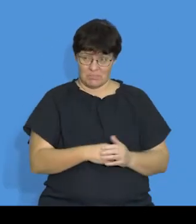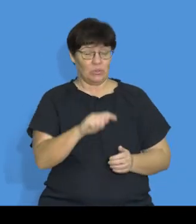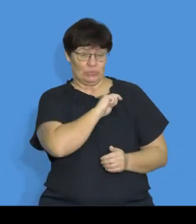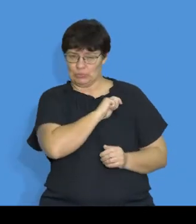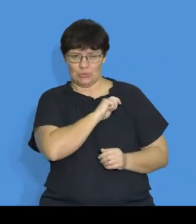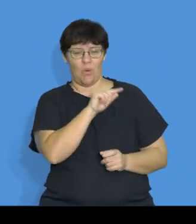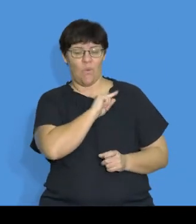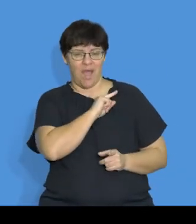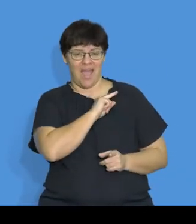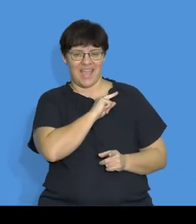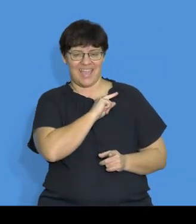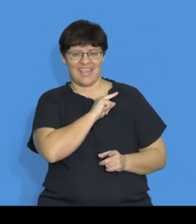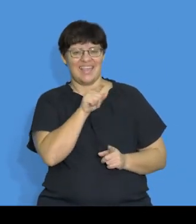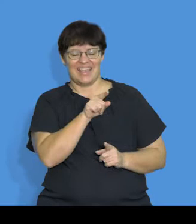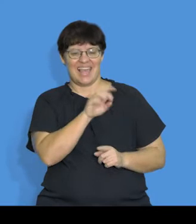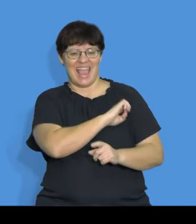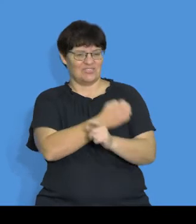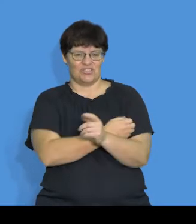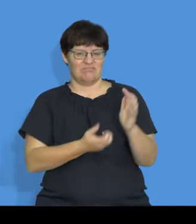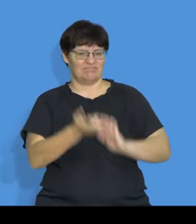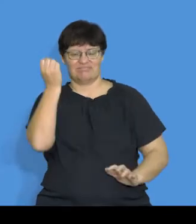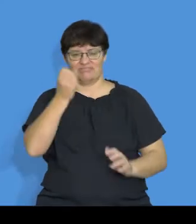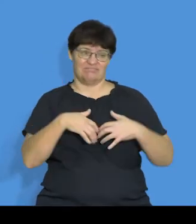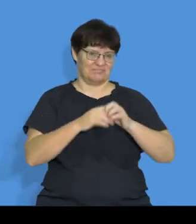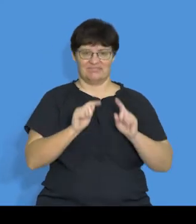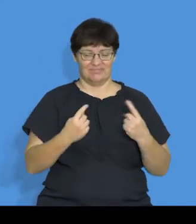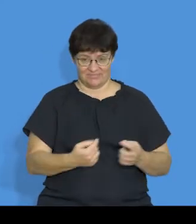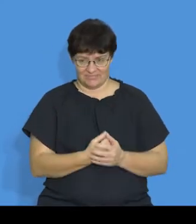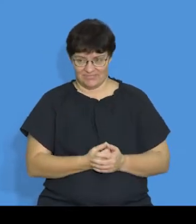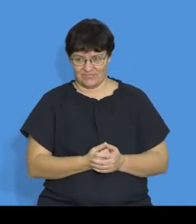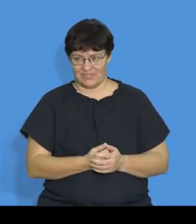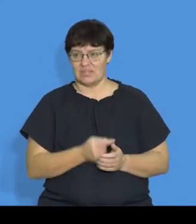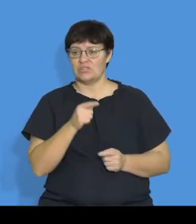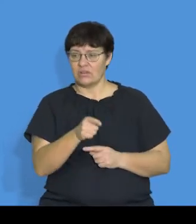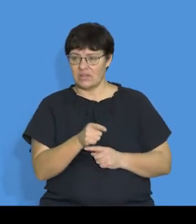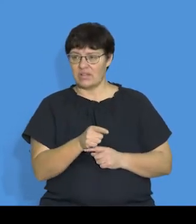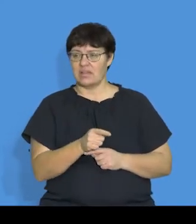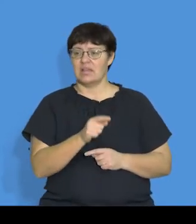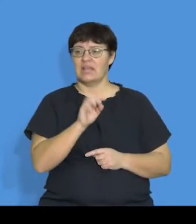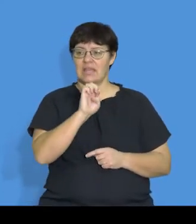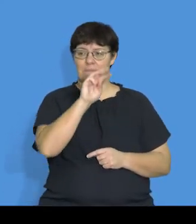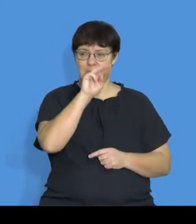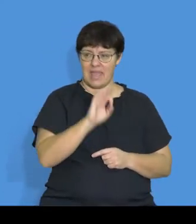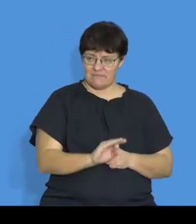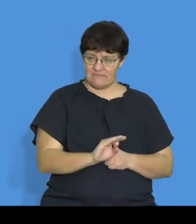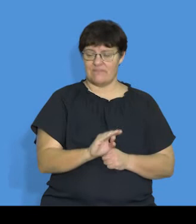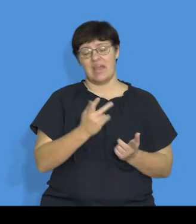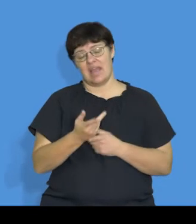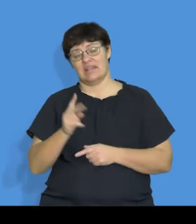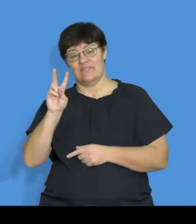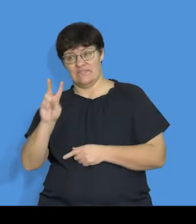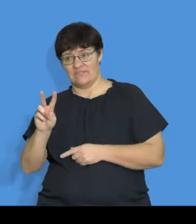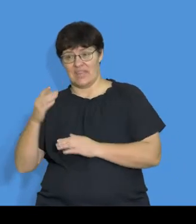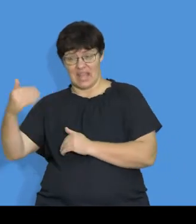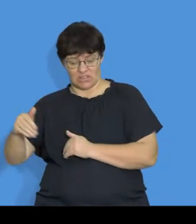not converted to electrical energy. So the difference between EMF and V external is actually the lost volts. So inside the battery, there is